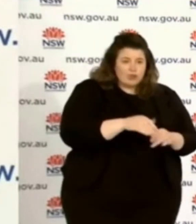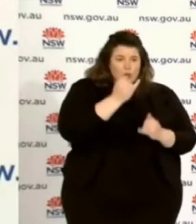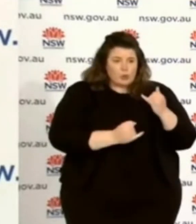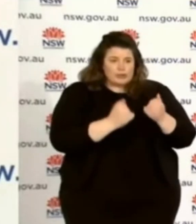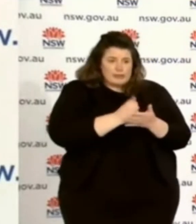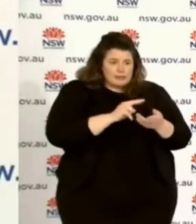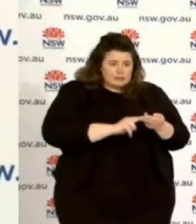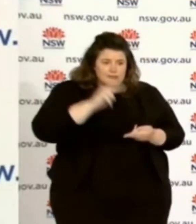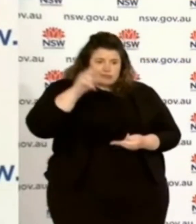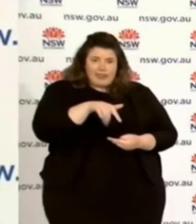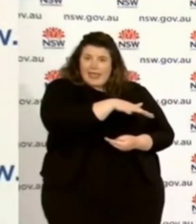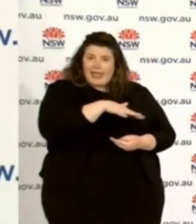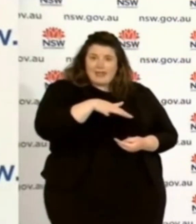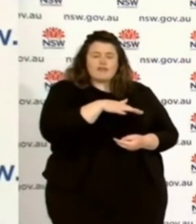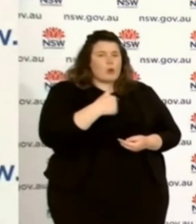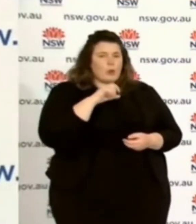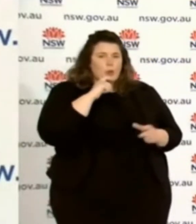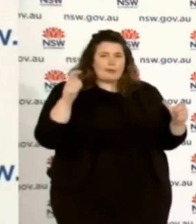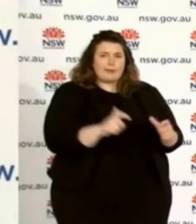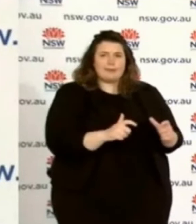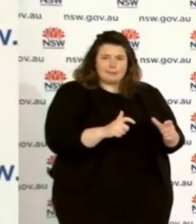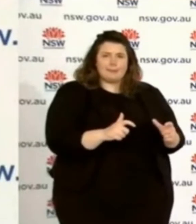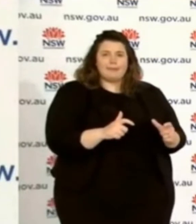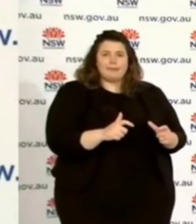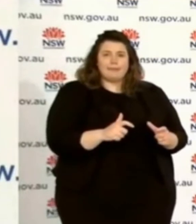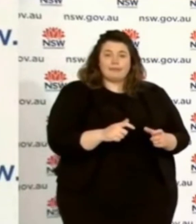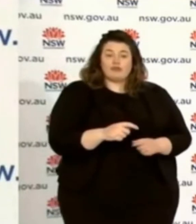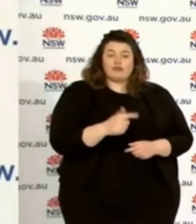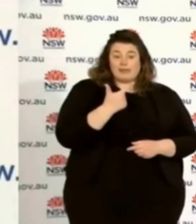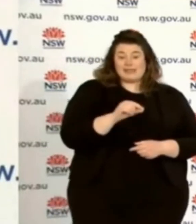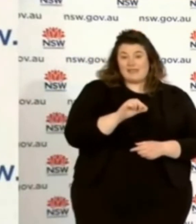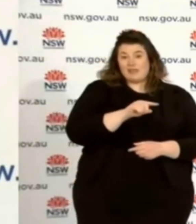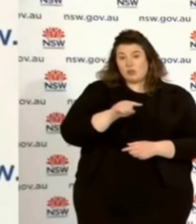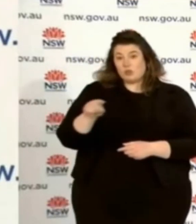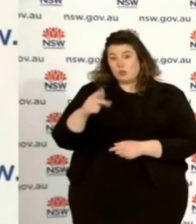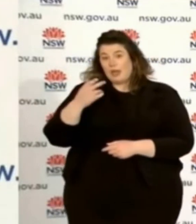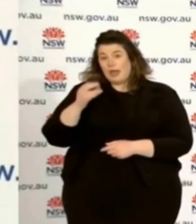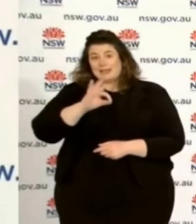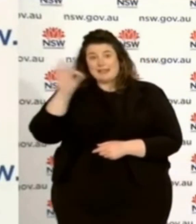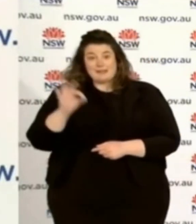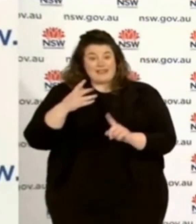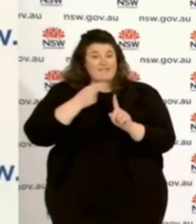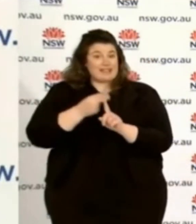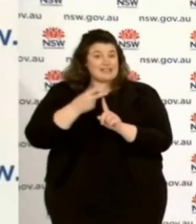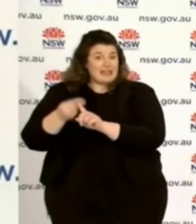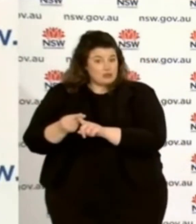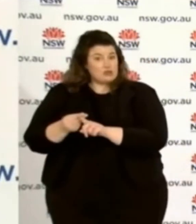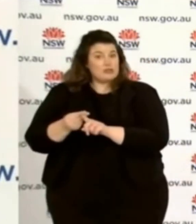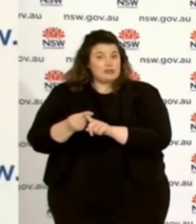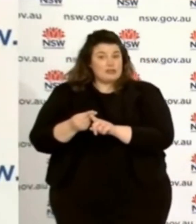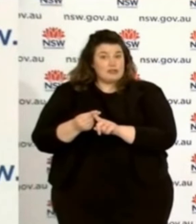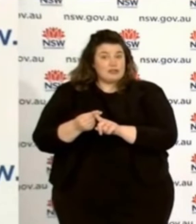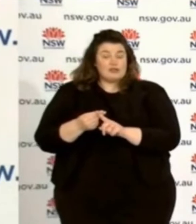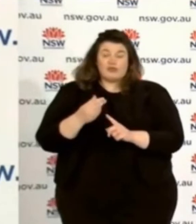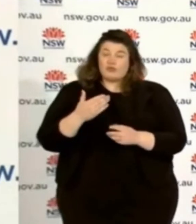case numbers in particular areas. But also we have to accept, especially between 70% and 80%, that at any given time, and it's in